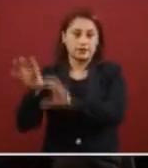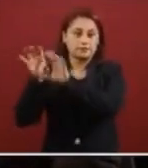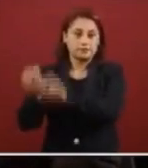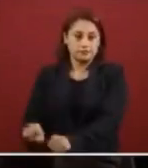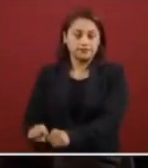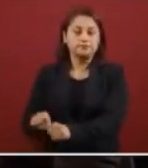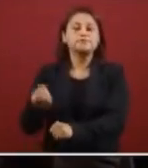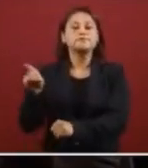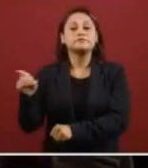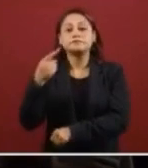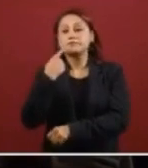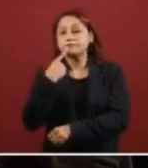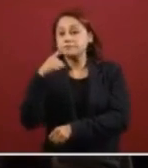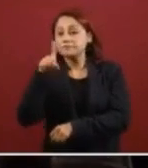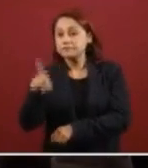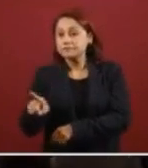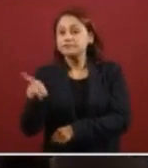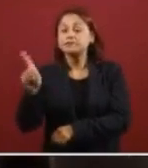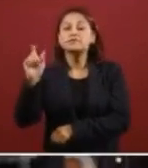of apprehension